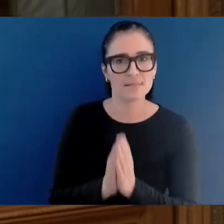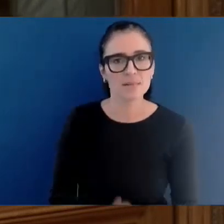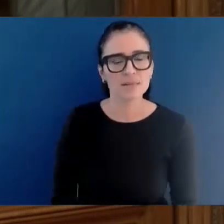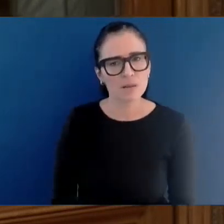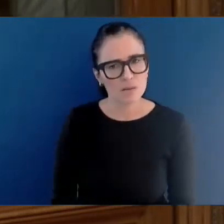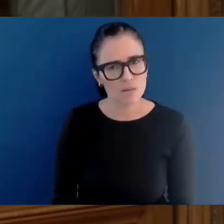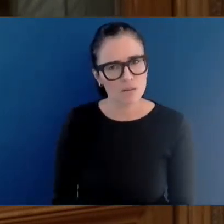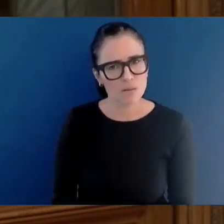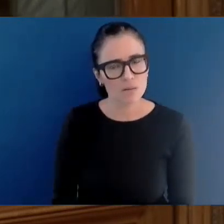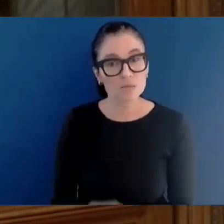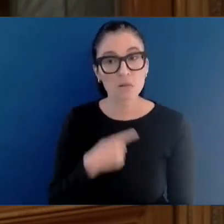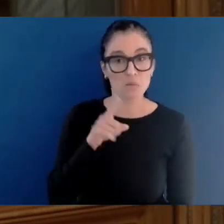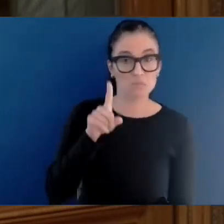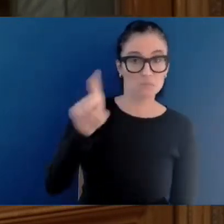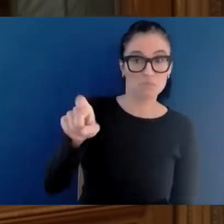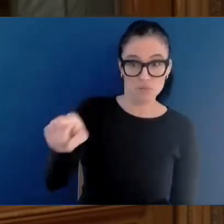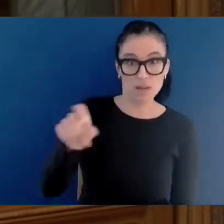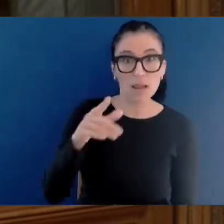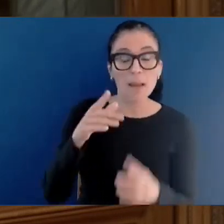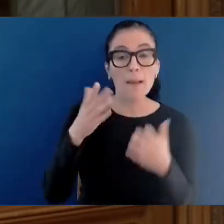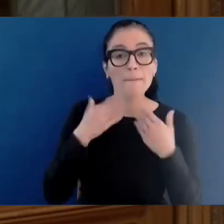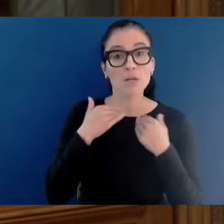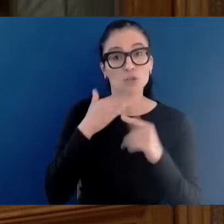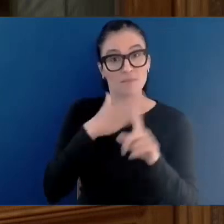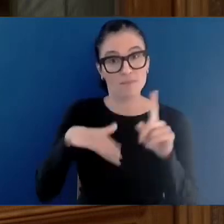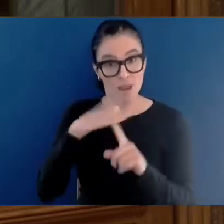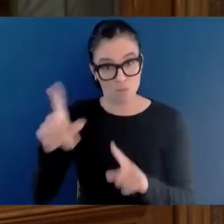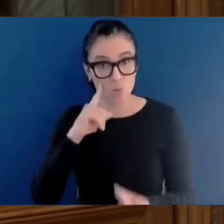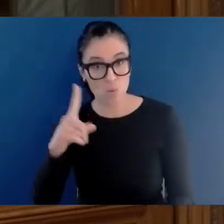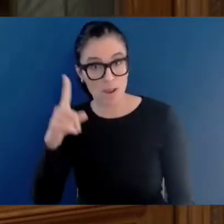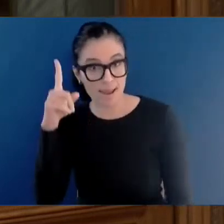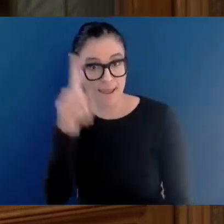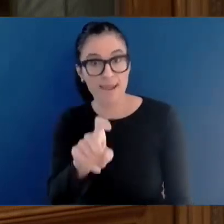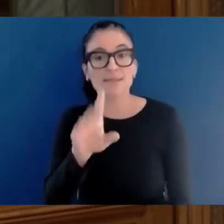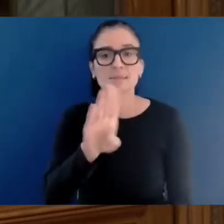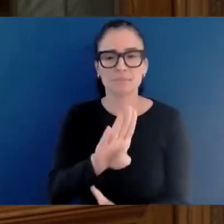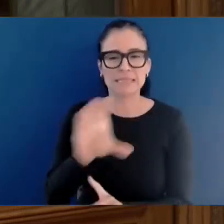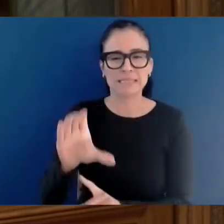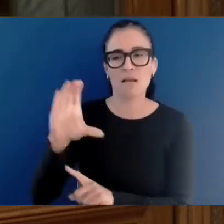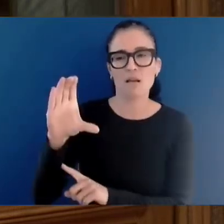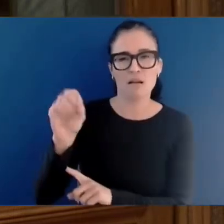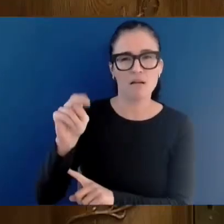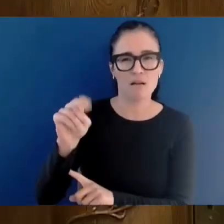be designated a police or law enforcement service effective immediately?